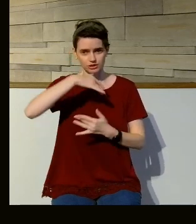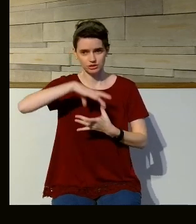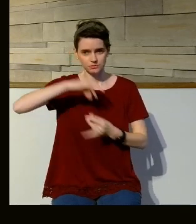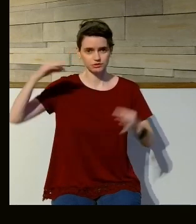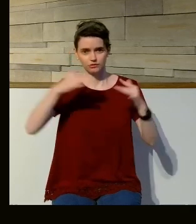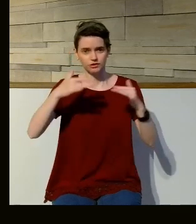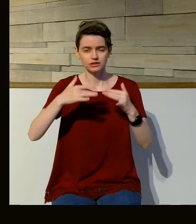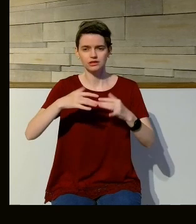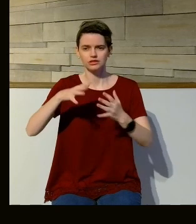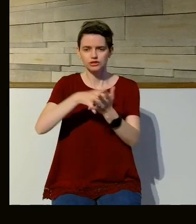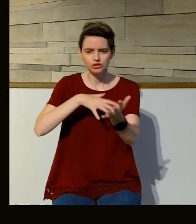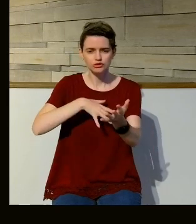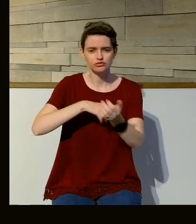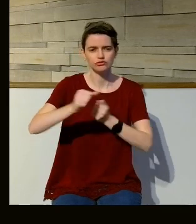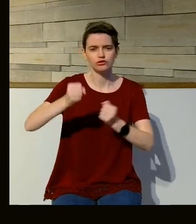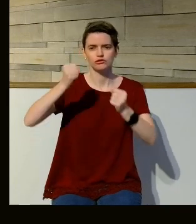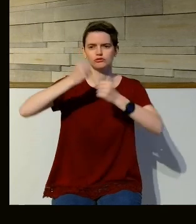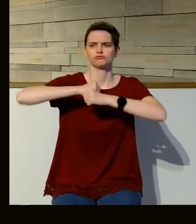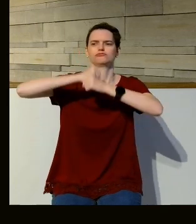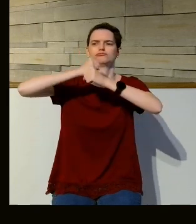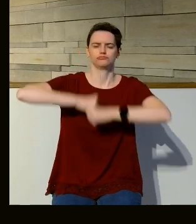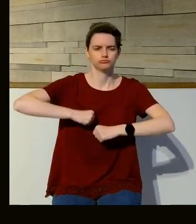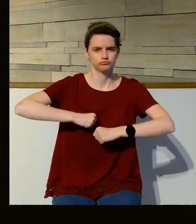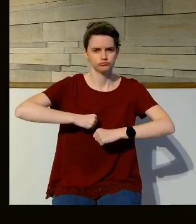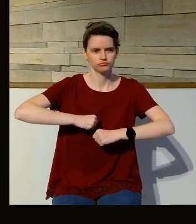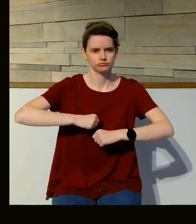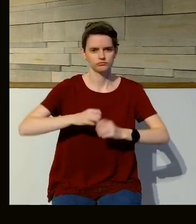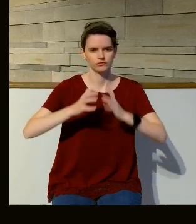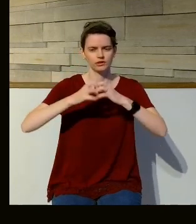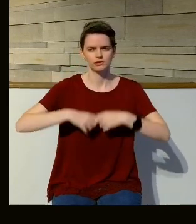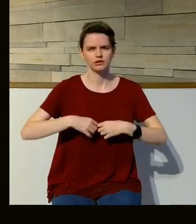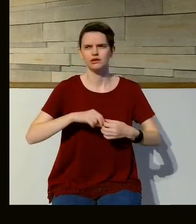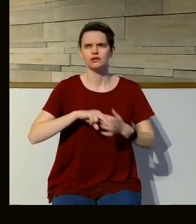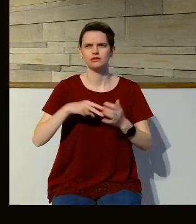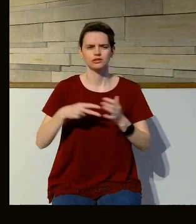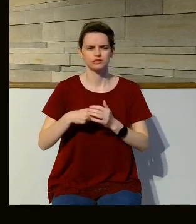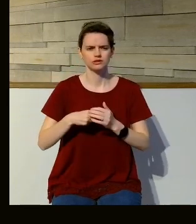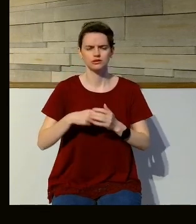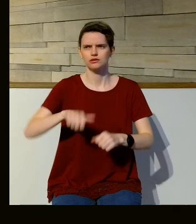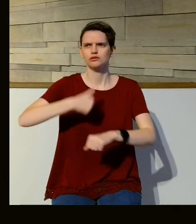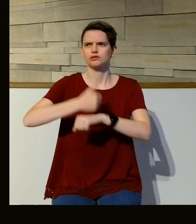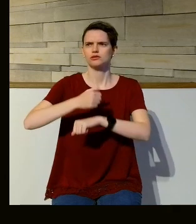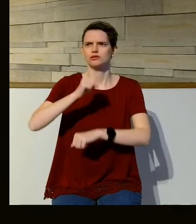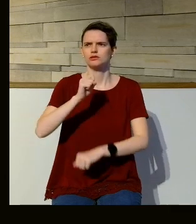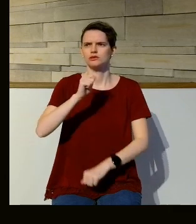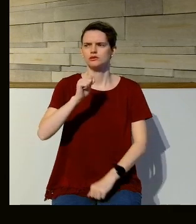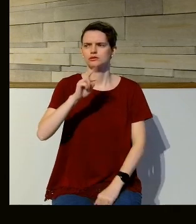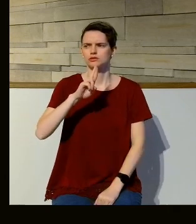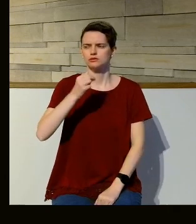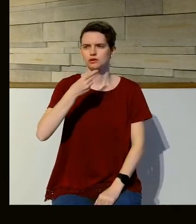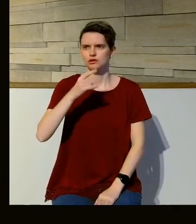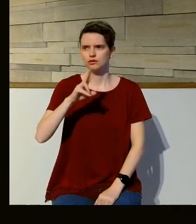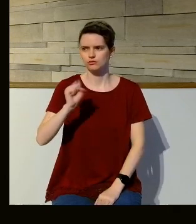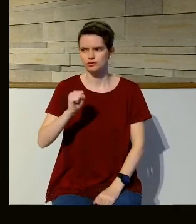to tear down, destroy, demolish a stronghold. Now the next question becomes, though, what is a stronghold? And growing up,